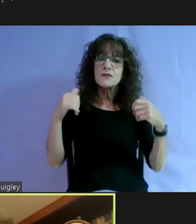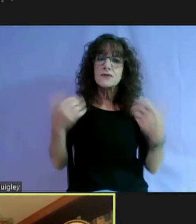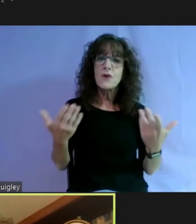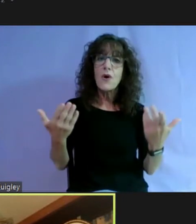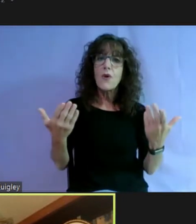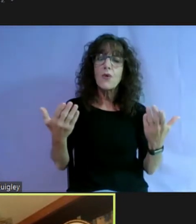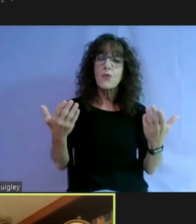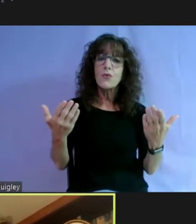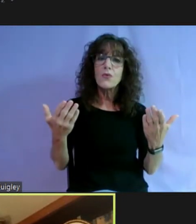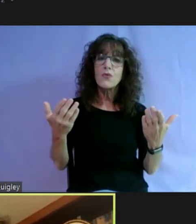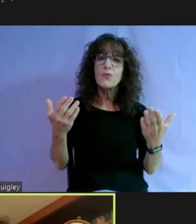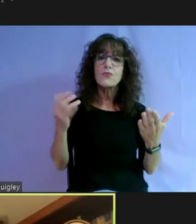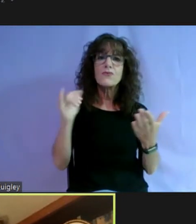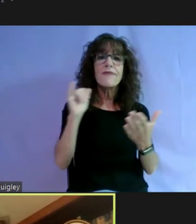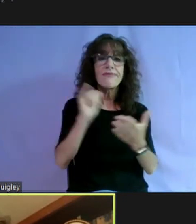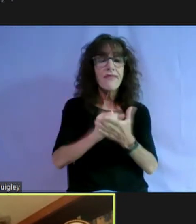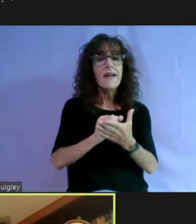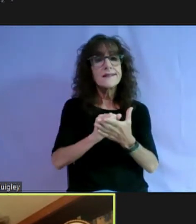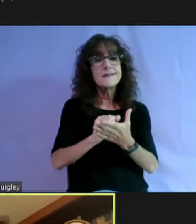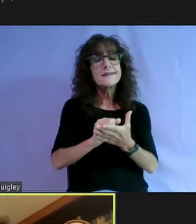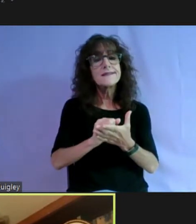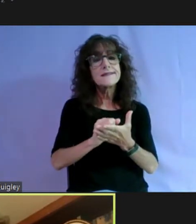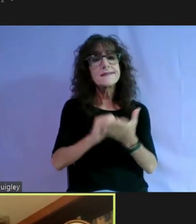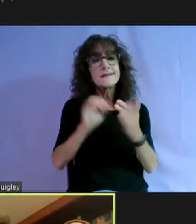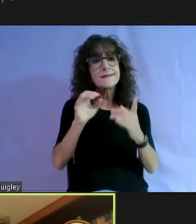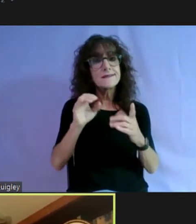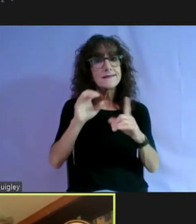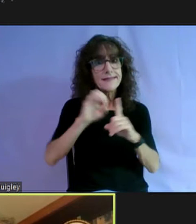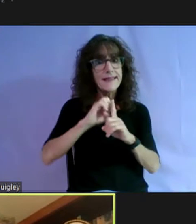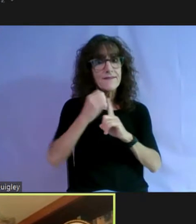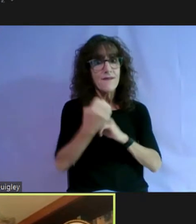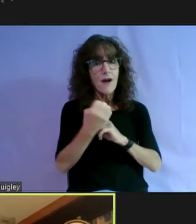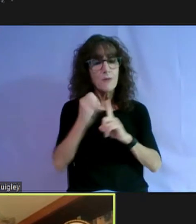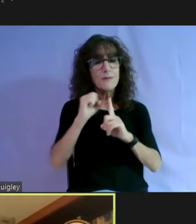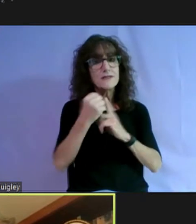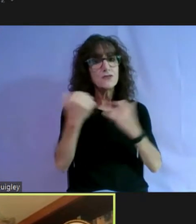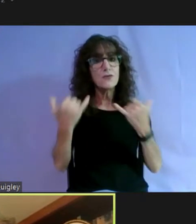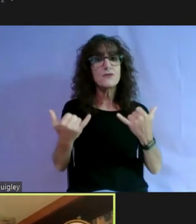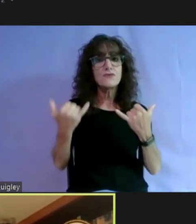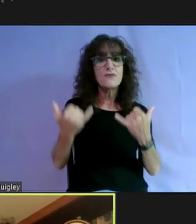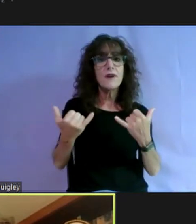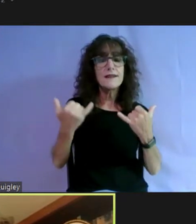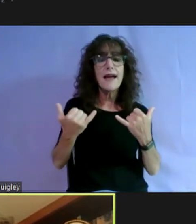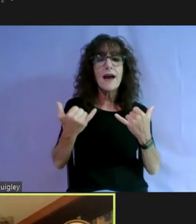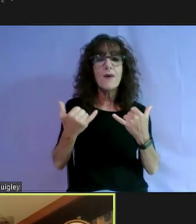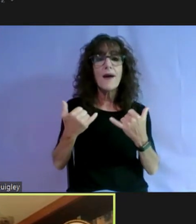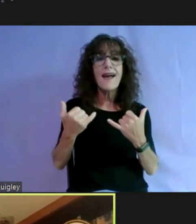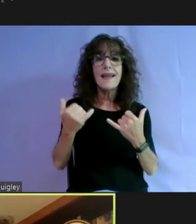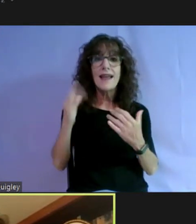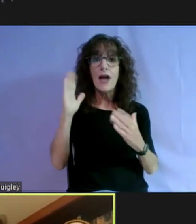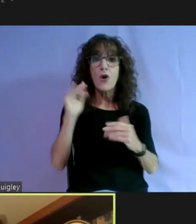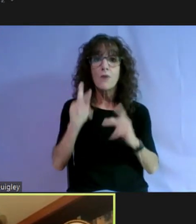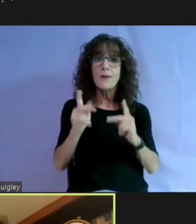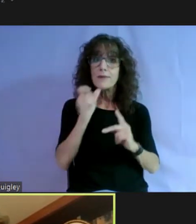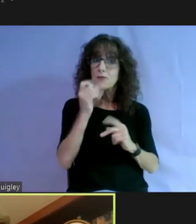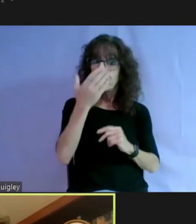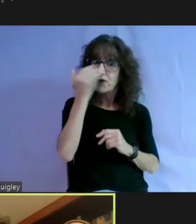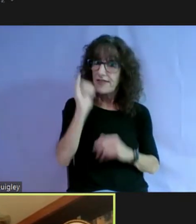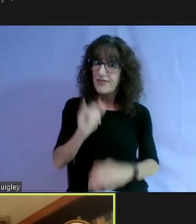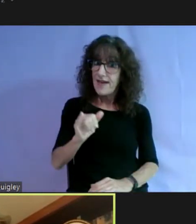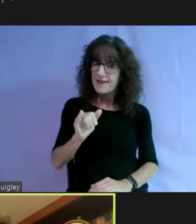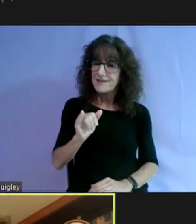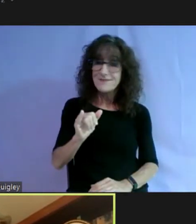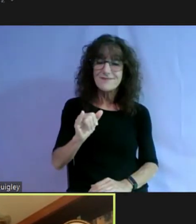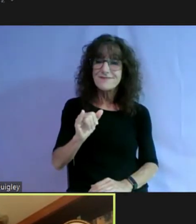that's the context. That's the environment we're in, and I hope people don't forget that. It's